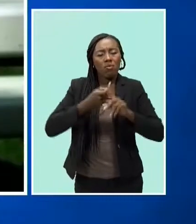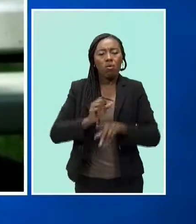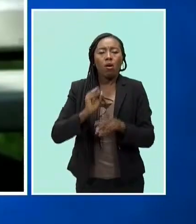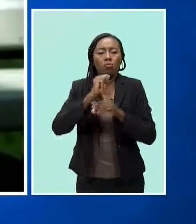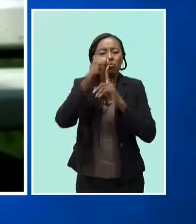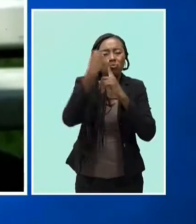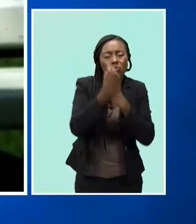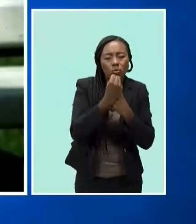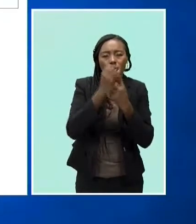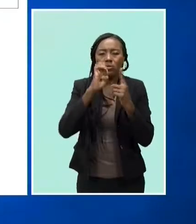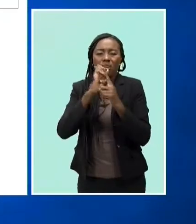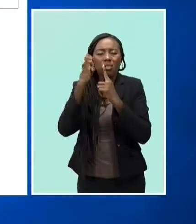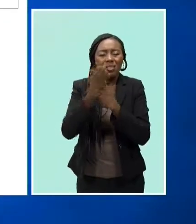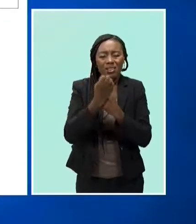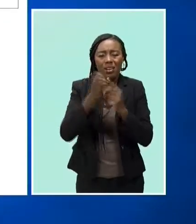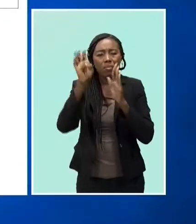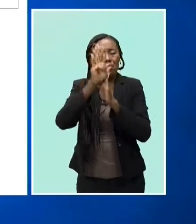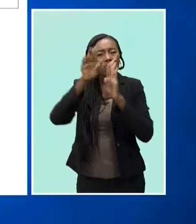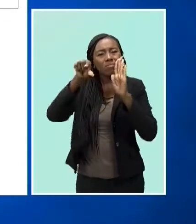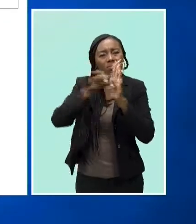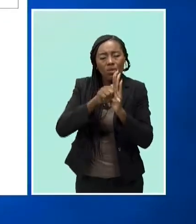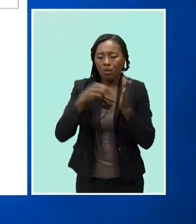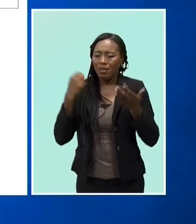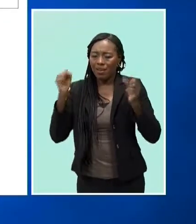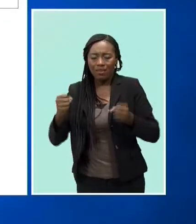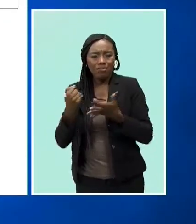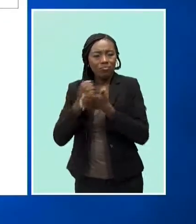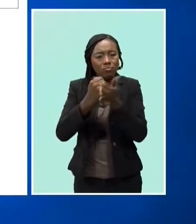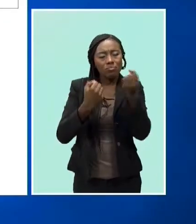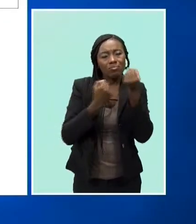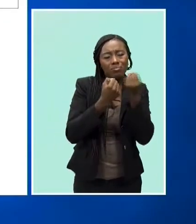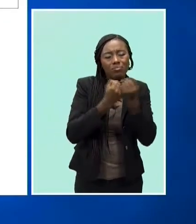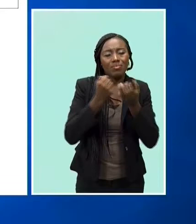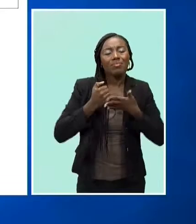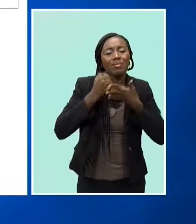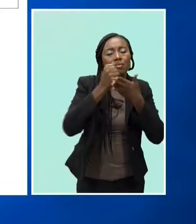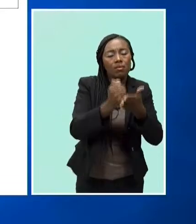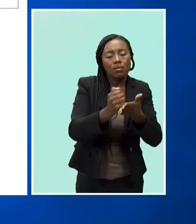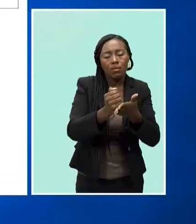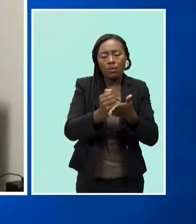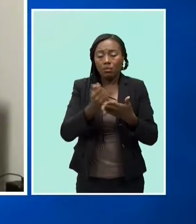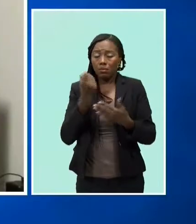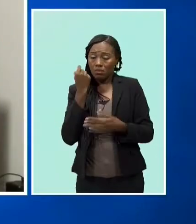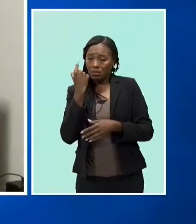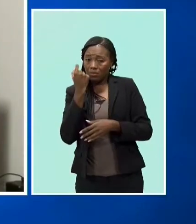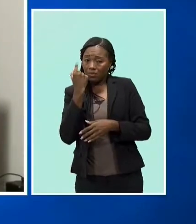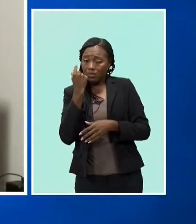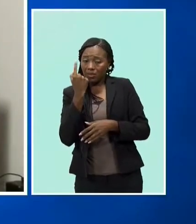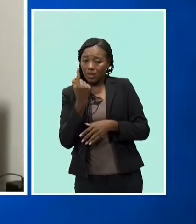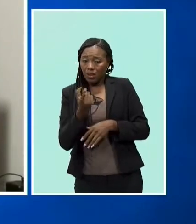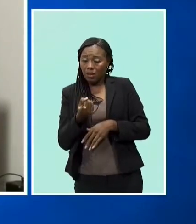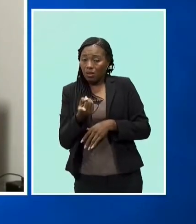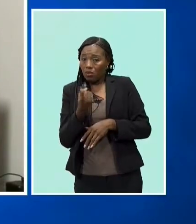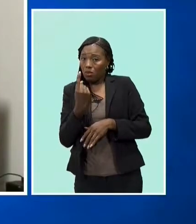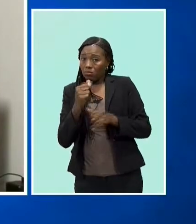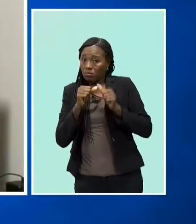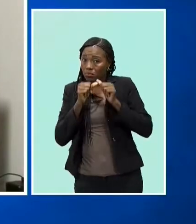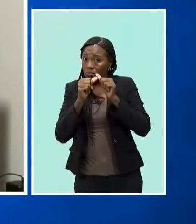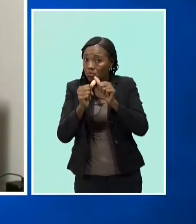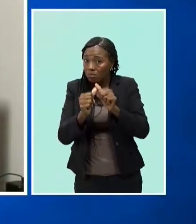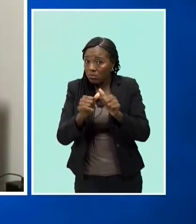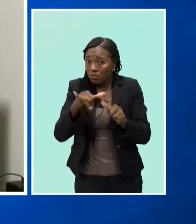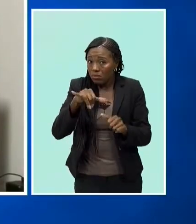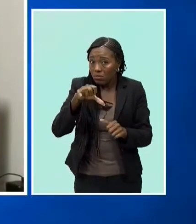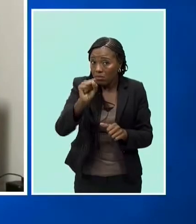and economic backgrounds that we're able to support. But one of the things that remains true in terms of